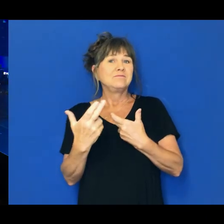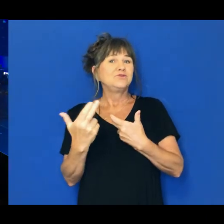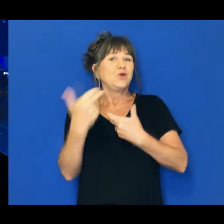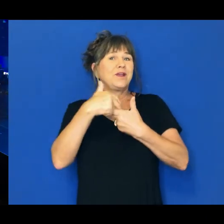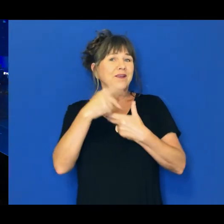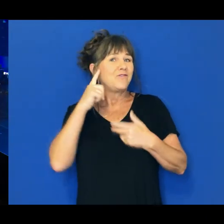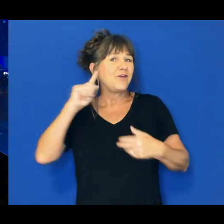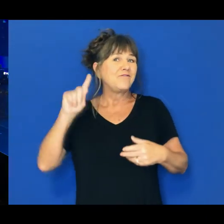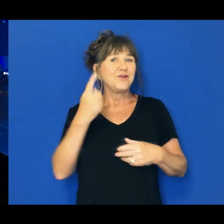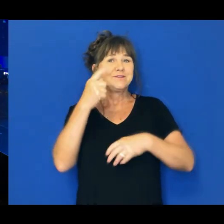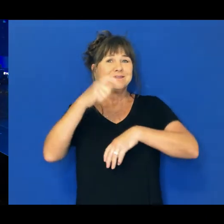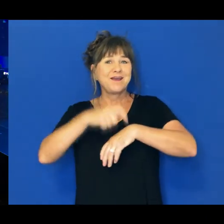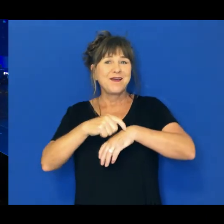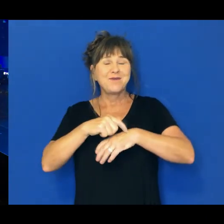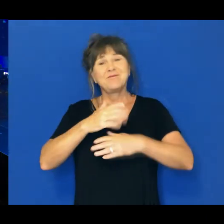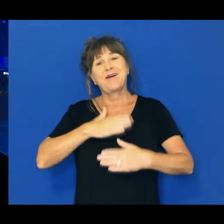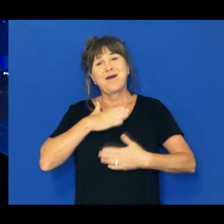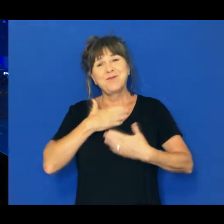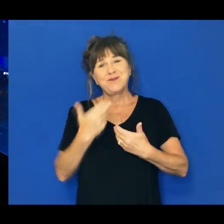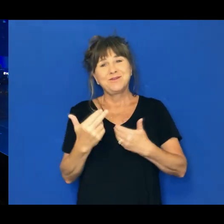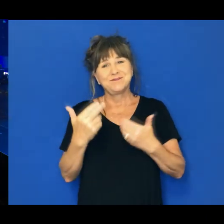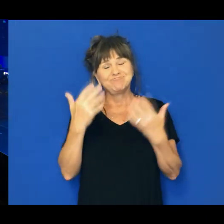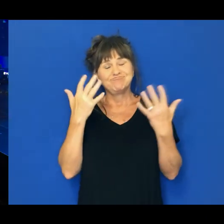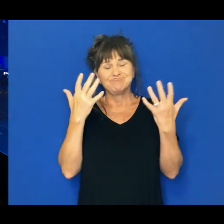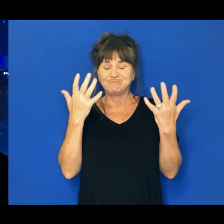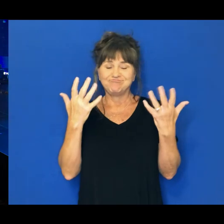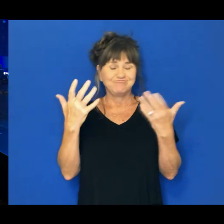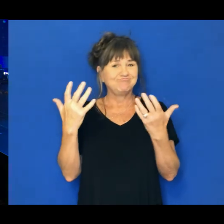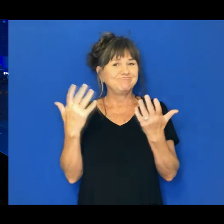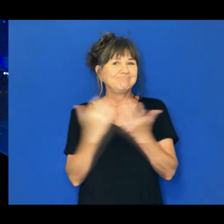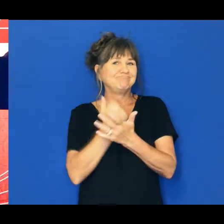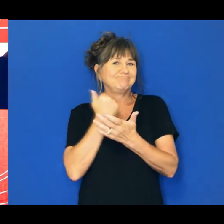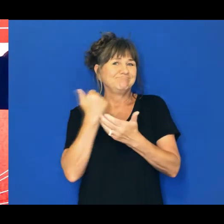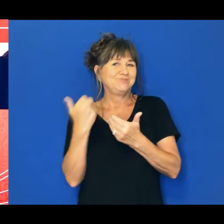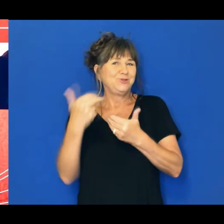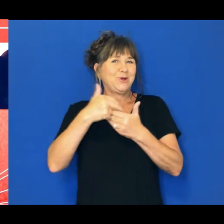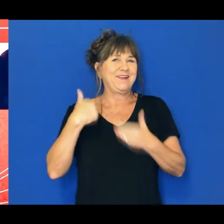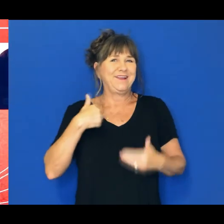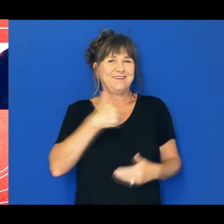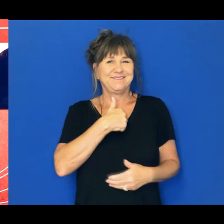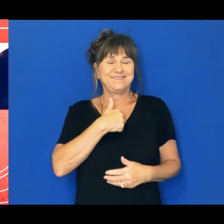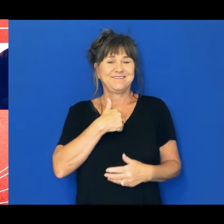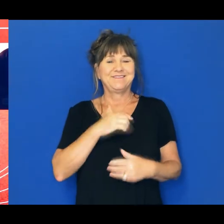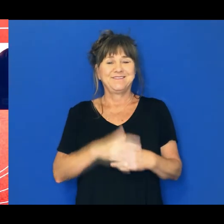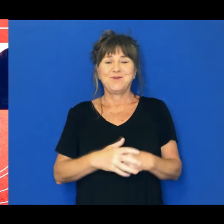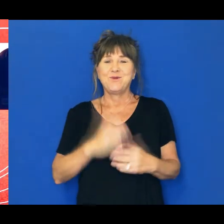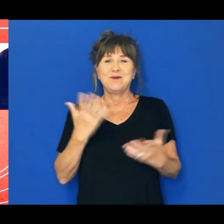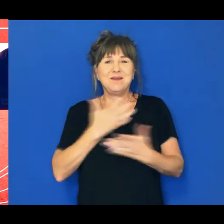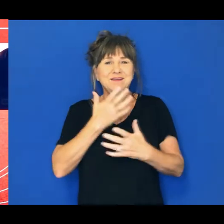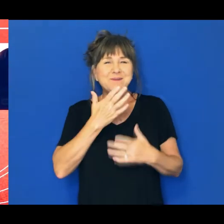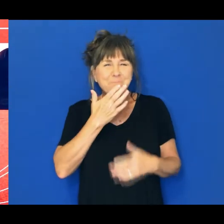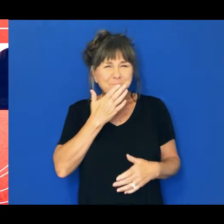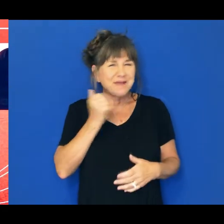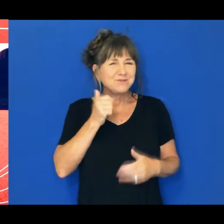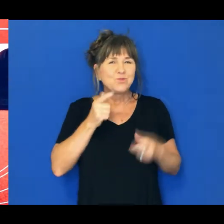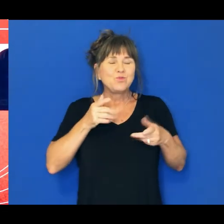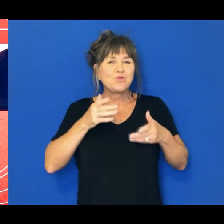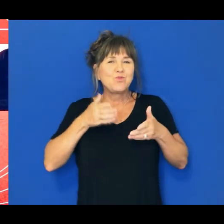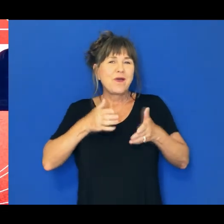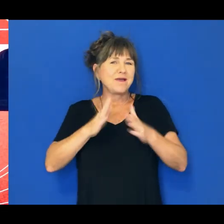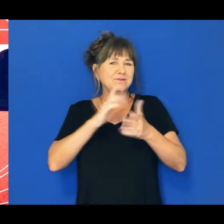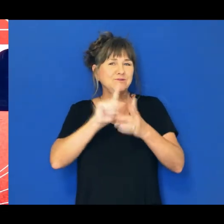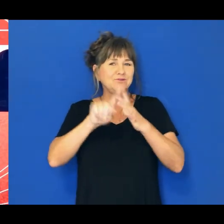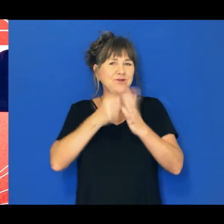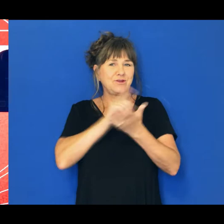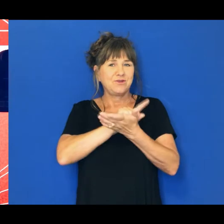long-timers. Glad you're here. Thanks for coming to church today. Couldn't think of a better place to be or a better way to start your week. My